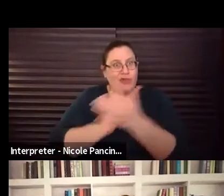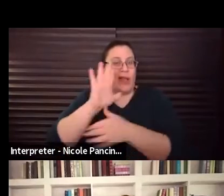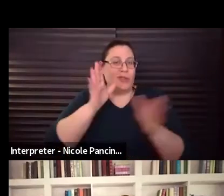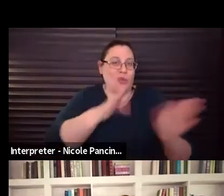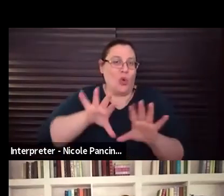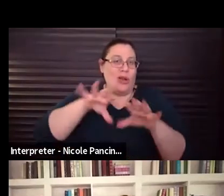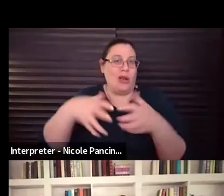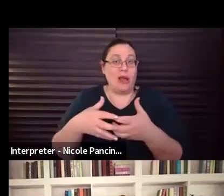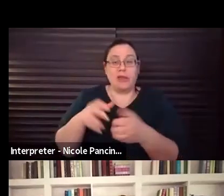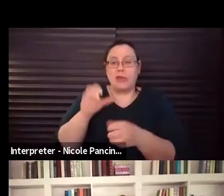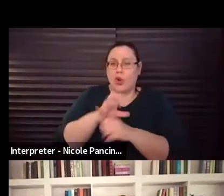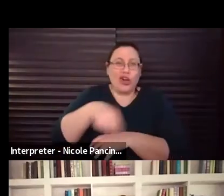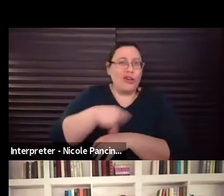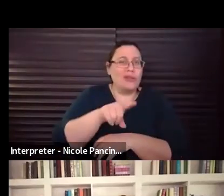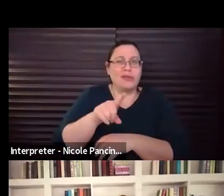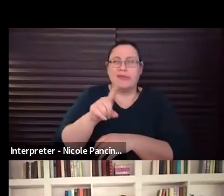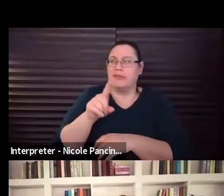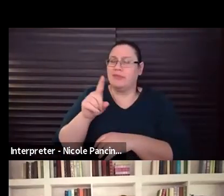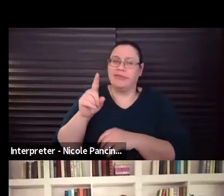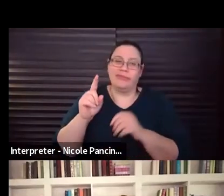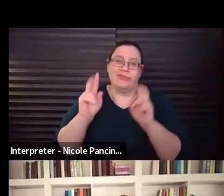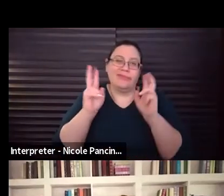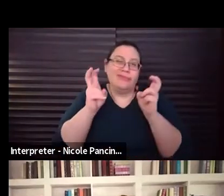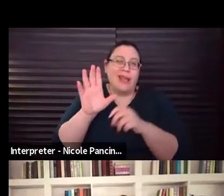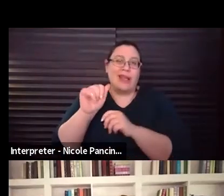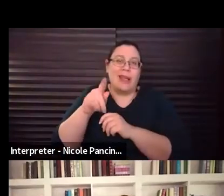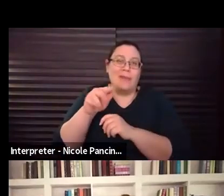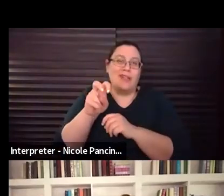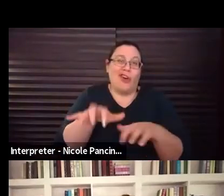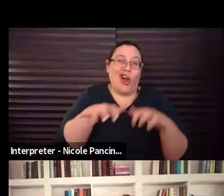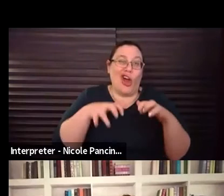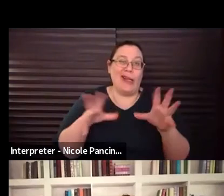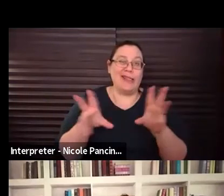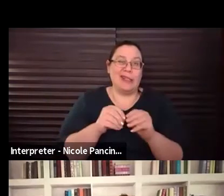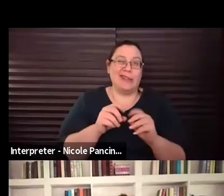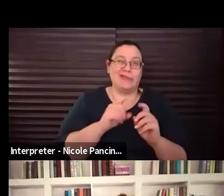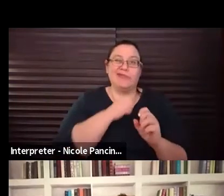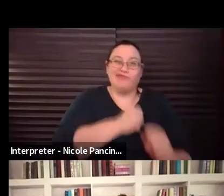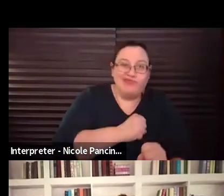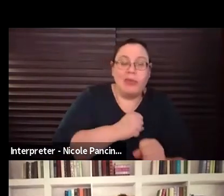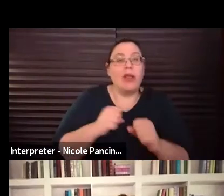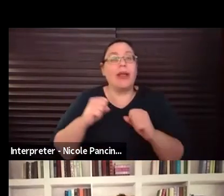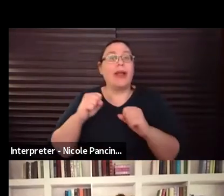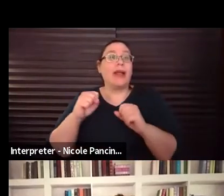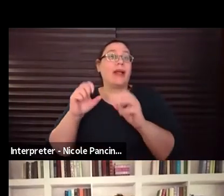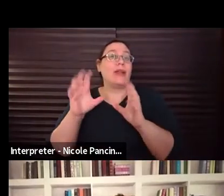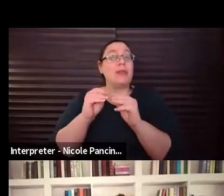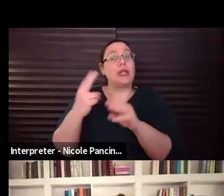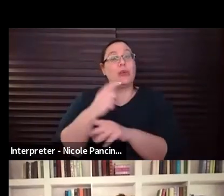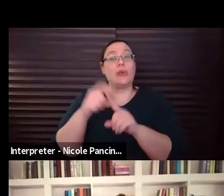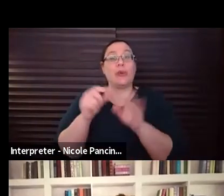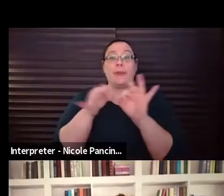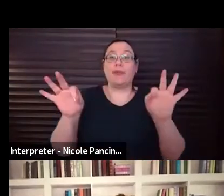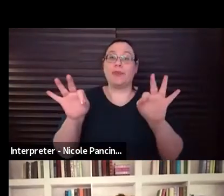are subjected to, we call them captive audience meetings. The company euphemistically calls them